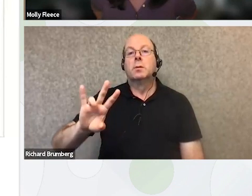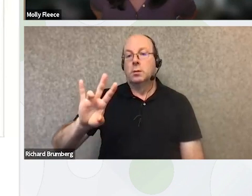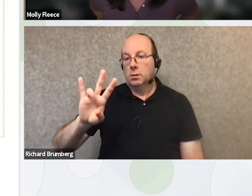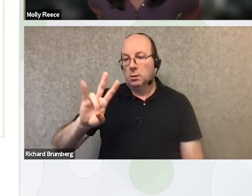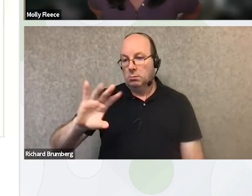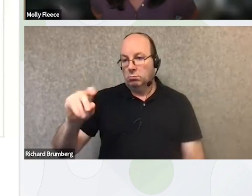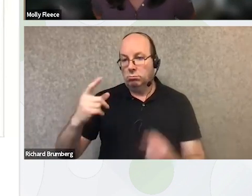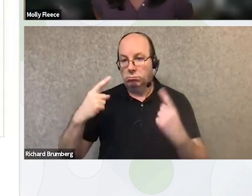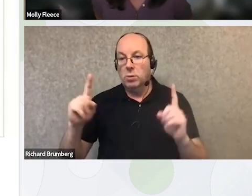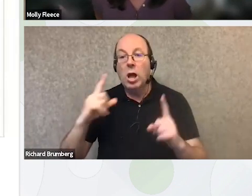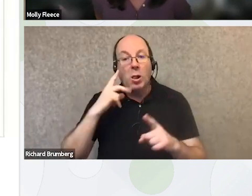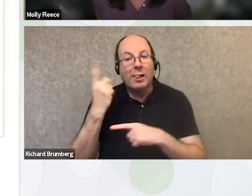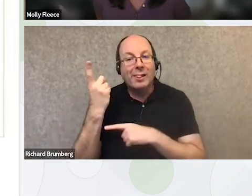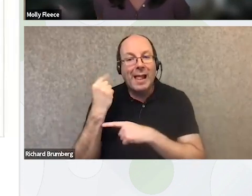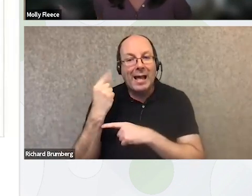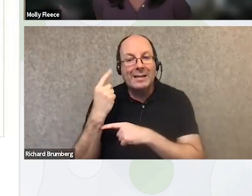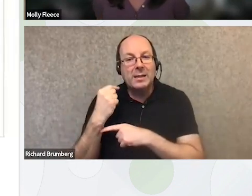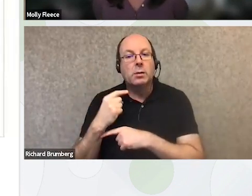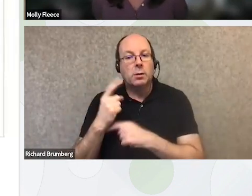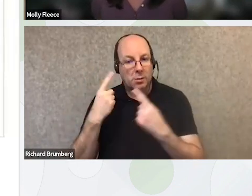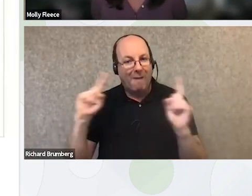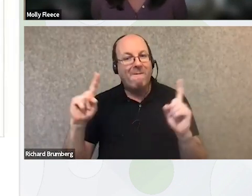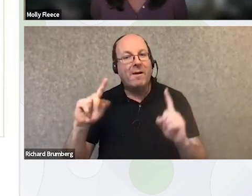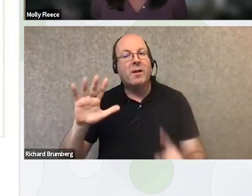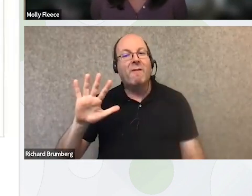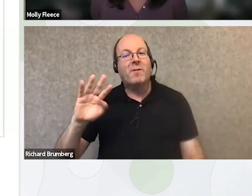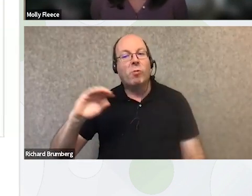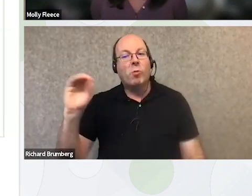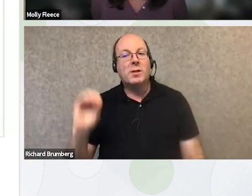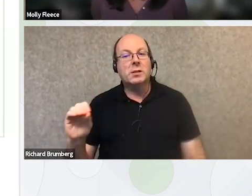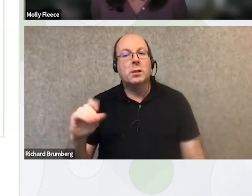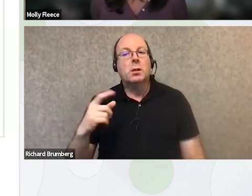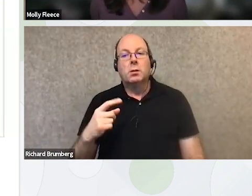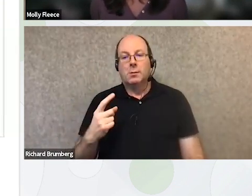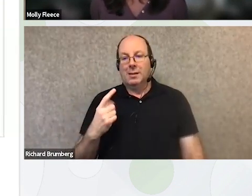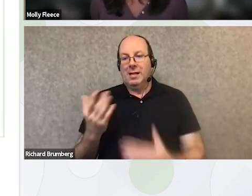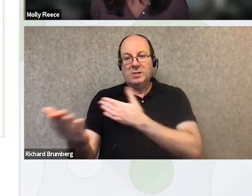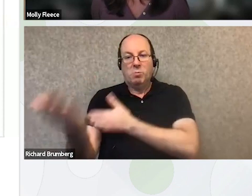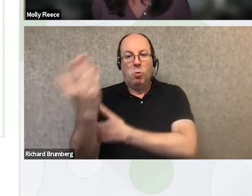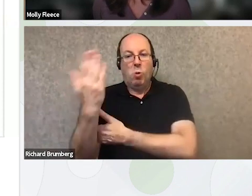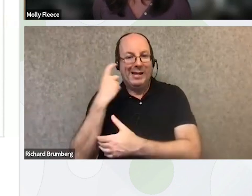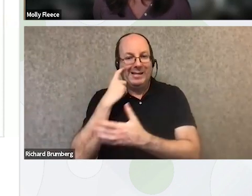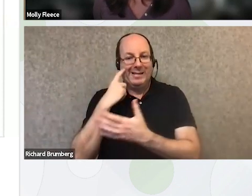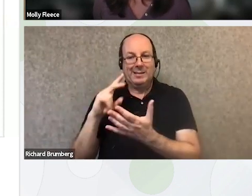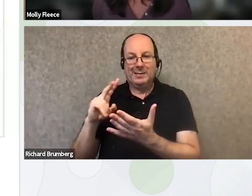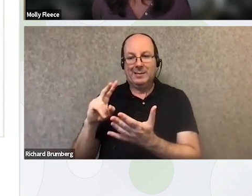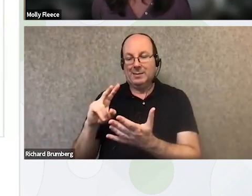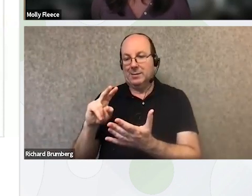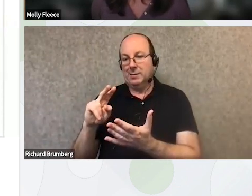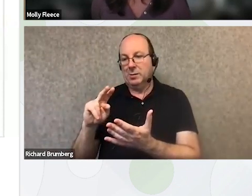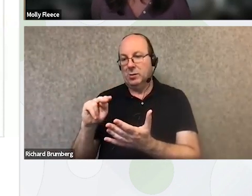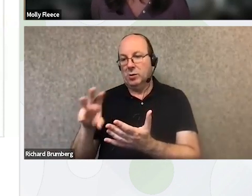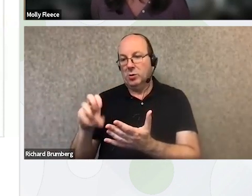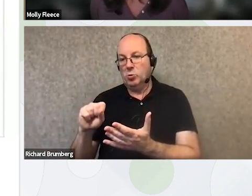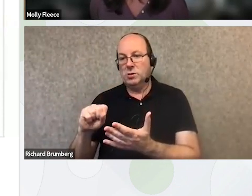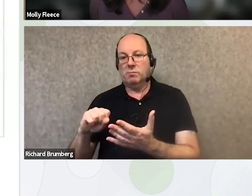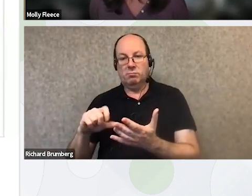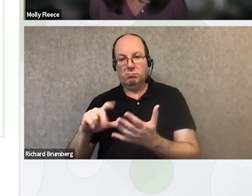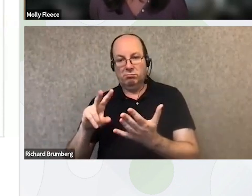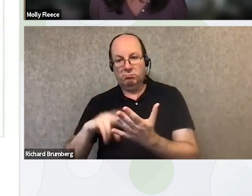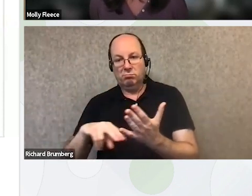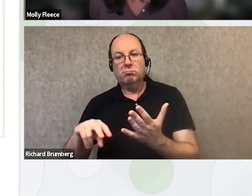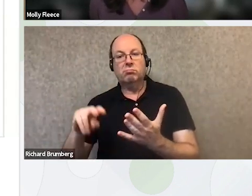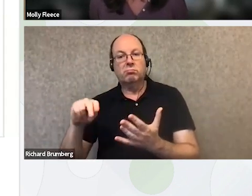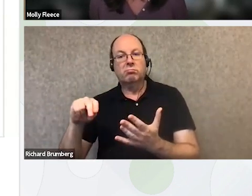where the effectiveness was about 54%. I just saw a news article this morning while I was refreshing these slides